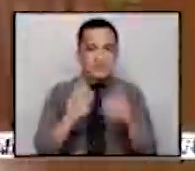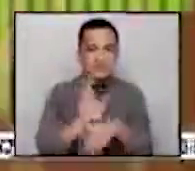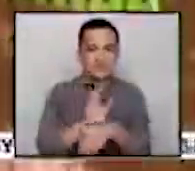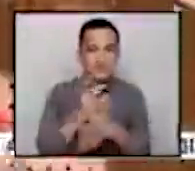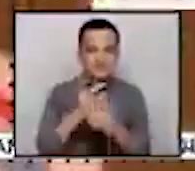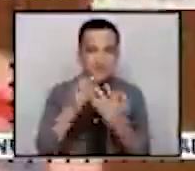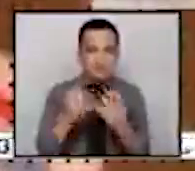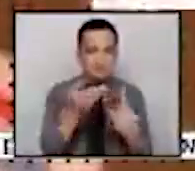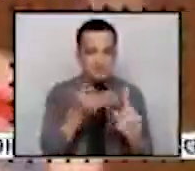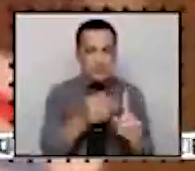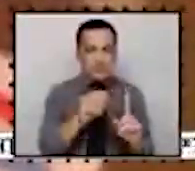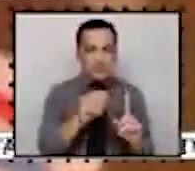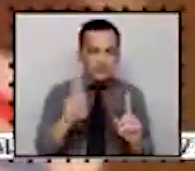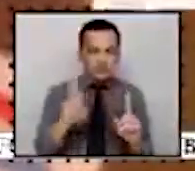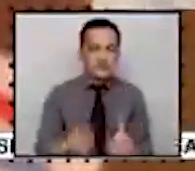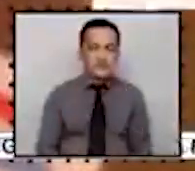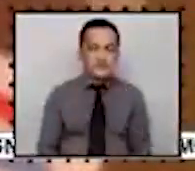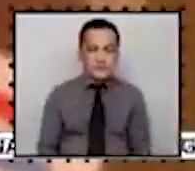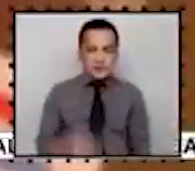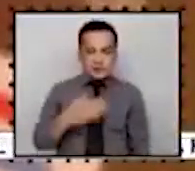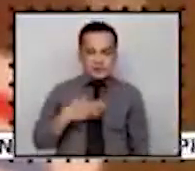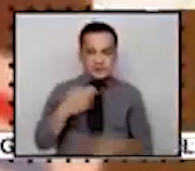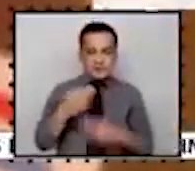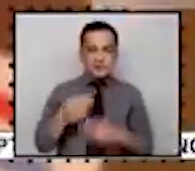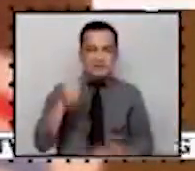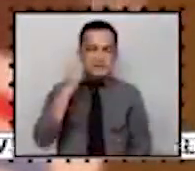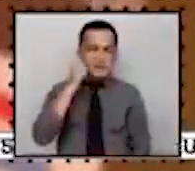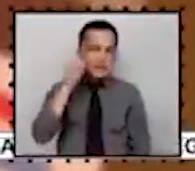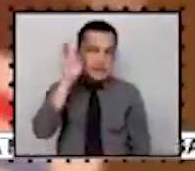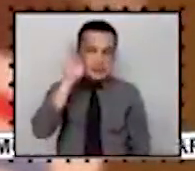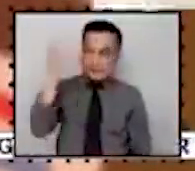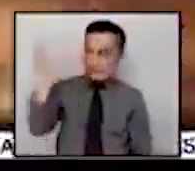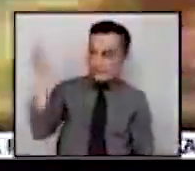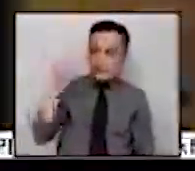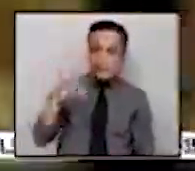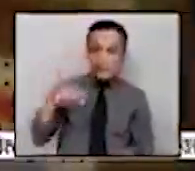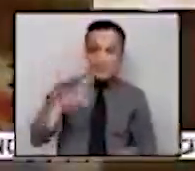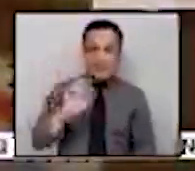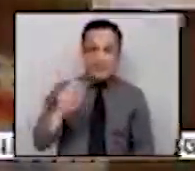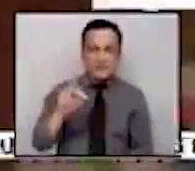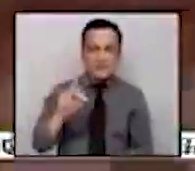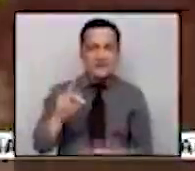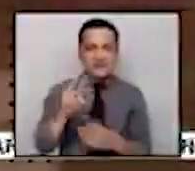IU. My name is Trisha Bersano and this is RSP Weekly Top Picks.